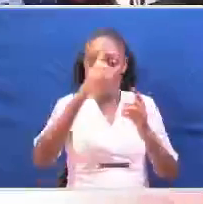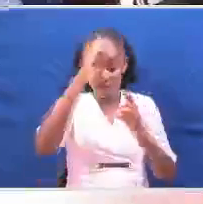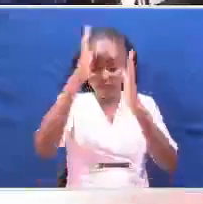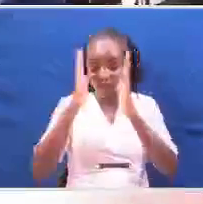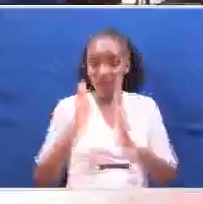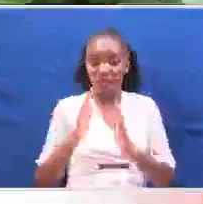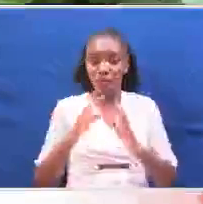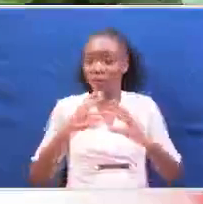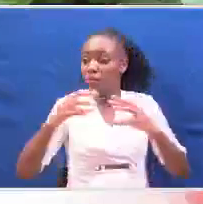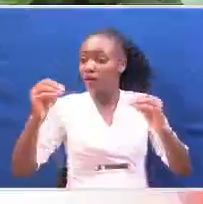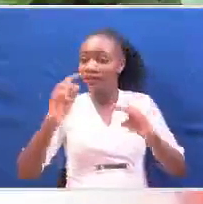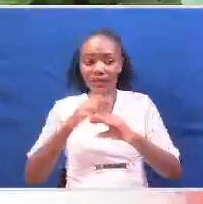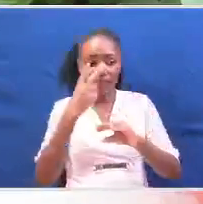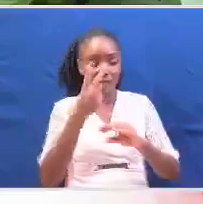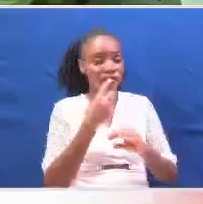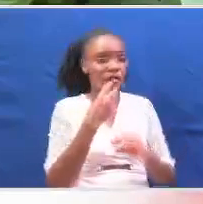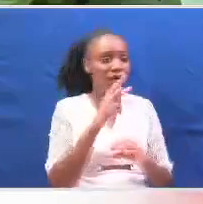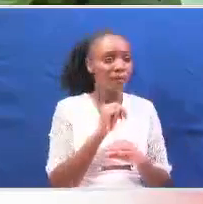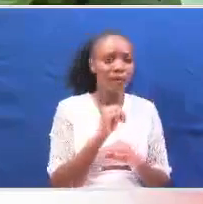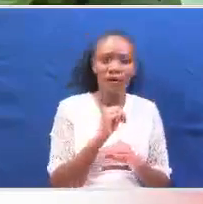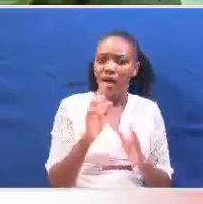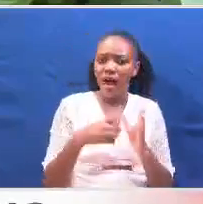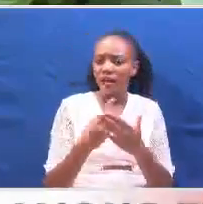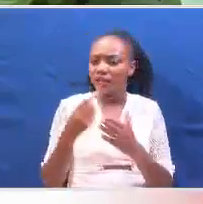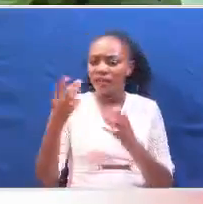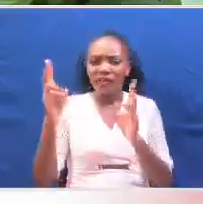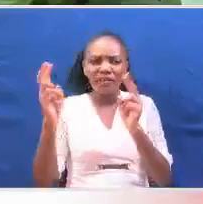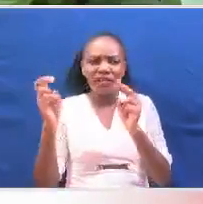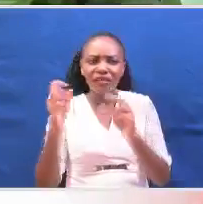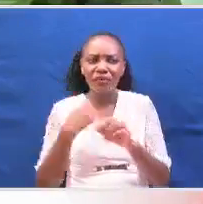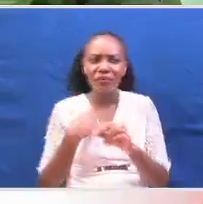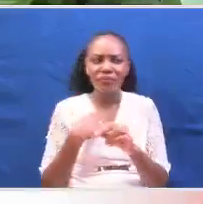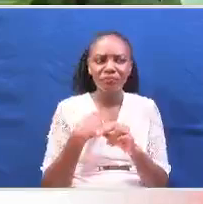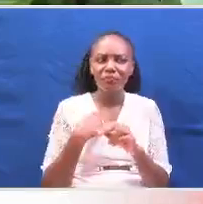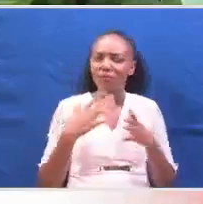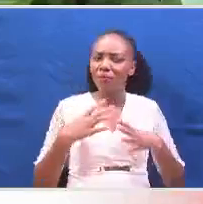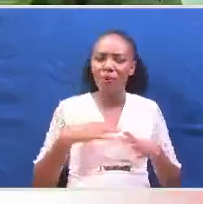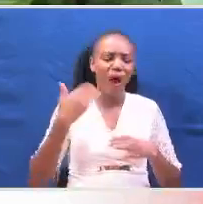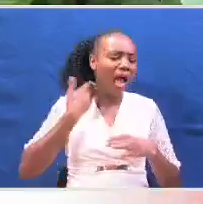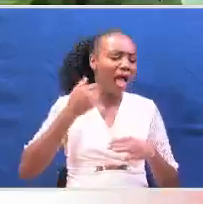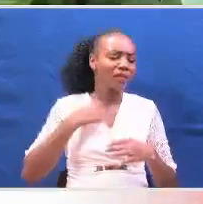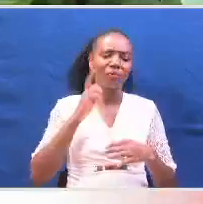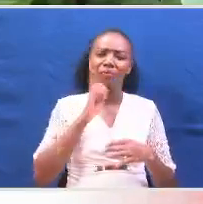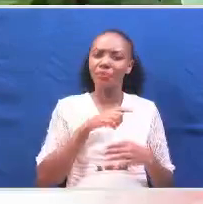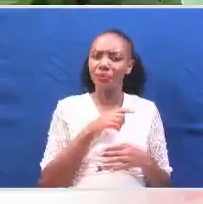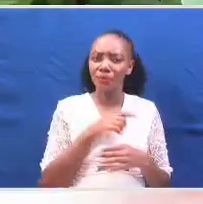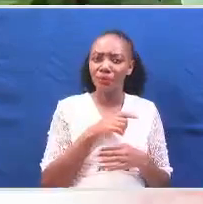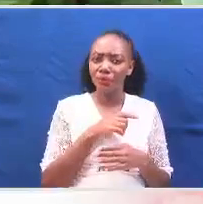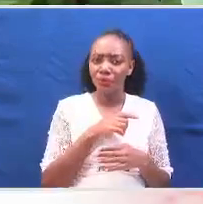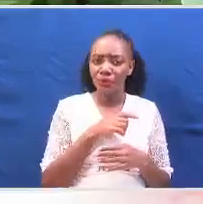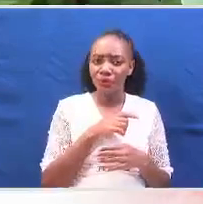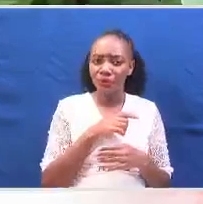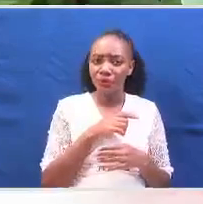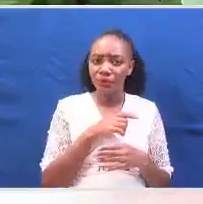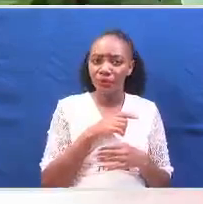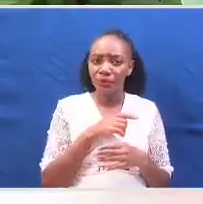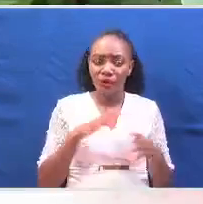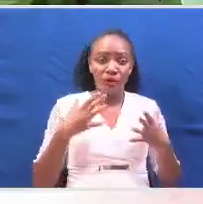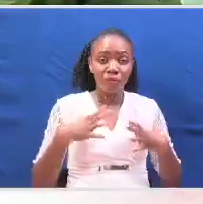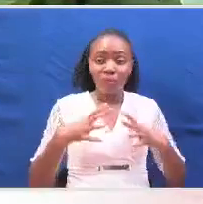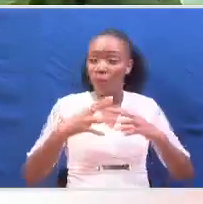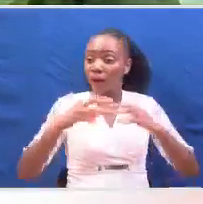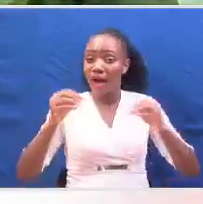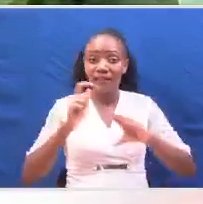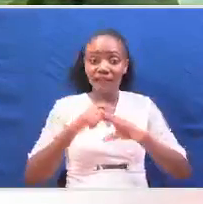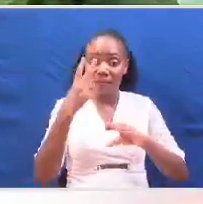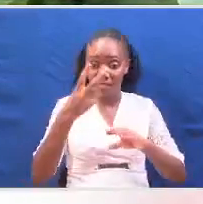when they see him. Kwa hii maneno nimekuwa nikigaguliwa na watu, hakuna boma ambayo inaendanga. Mimi nakaanga hapa